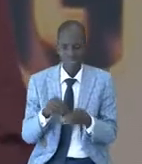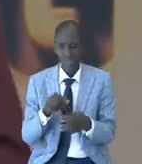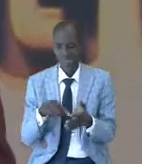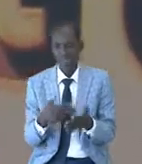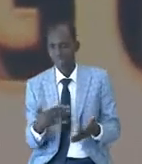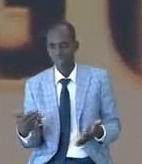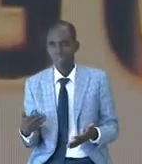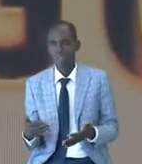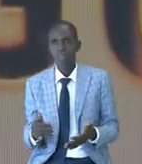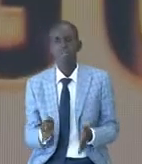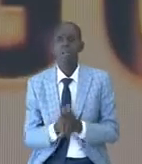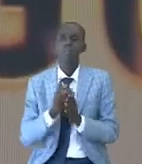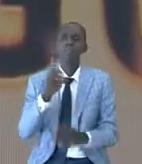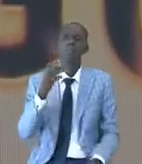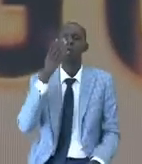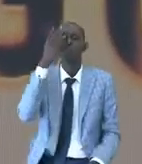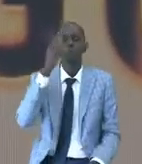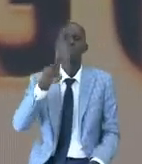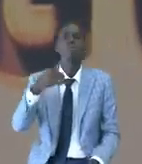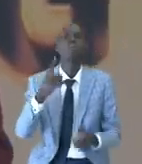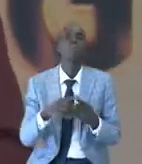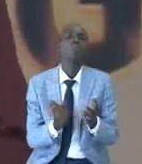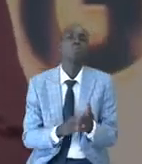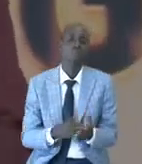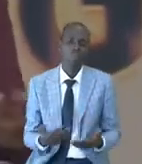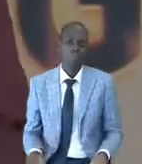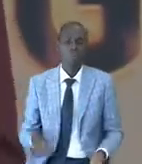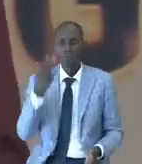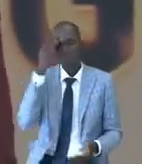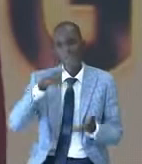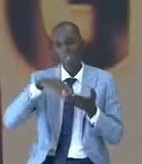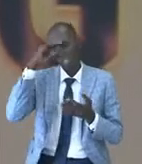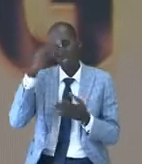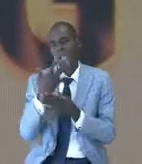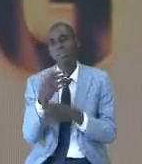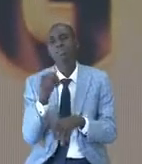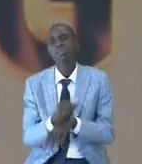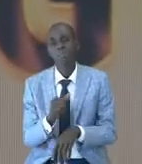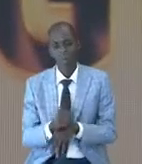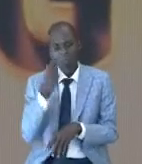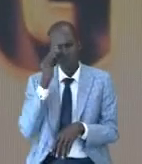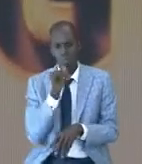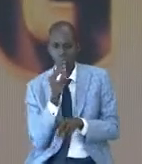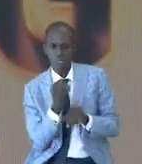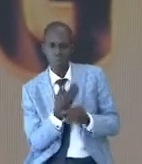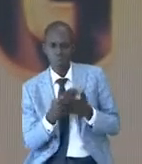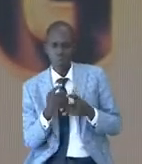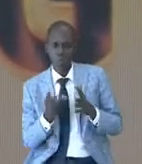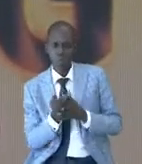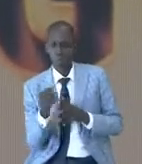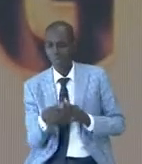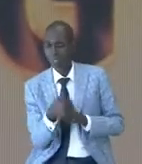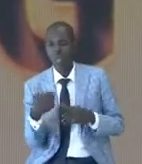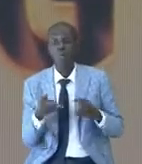why go to school? Why do any profession? You can get money in this other way. What's your goal? Is it not to